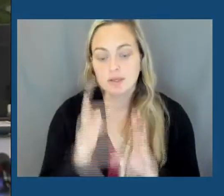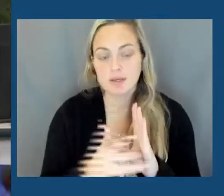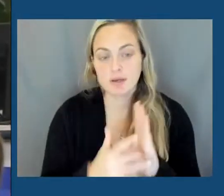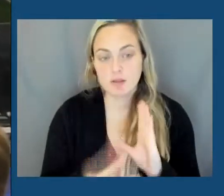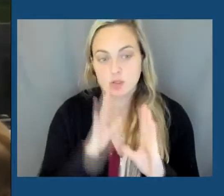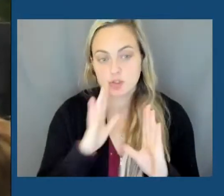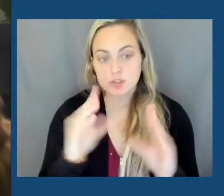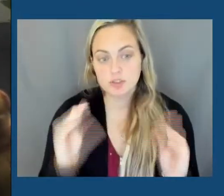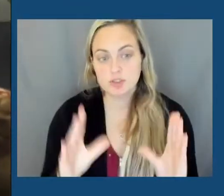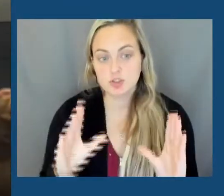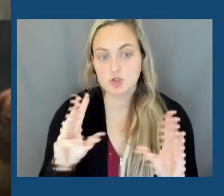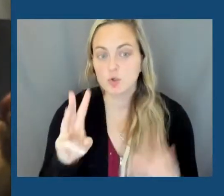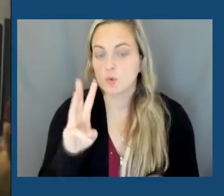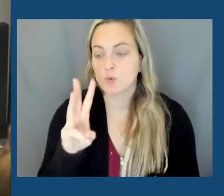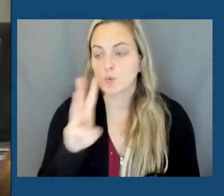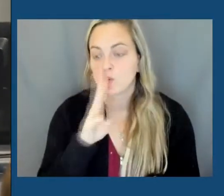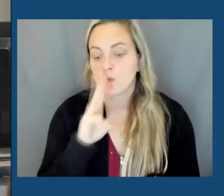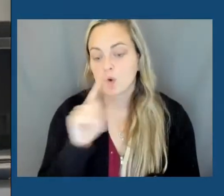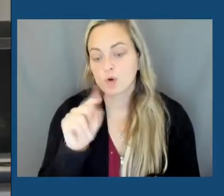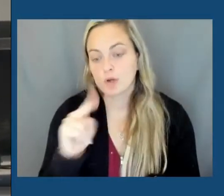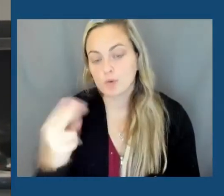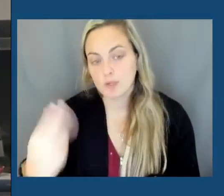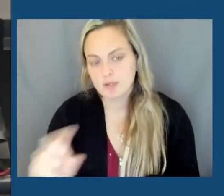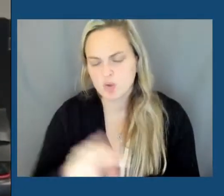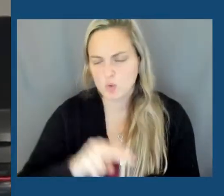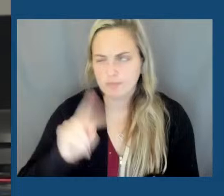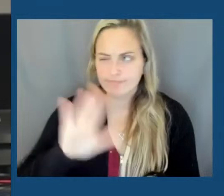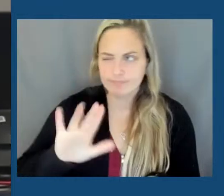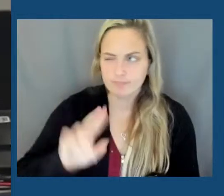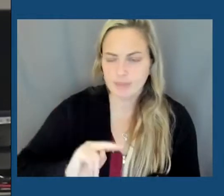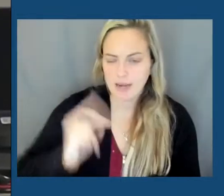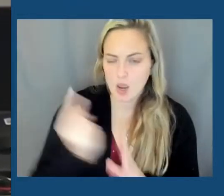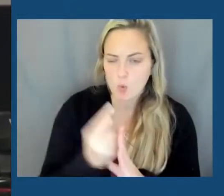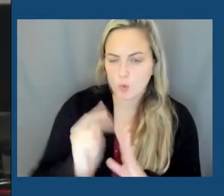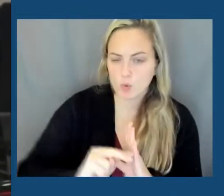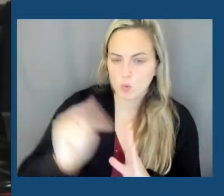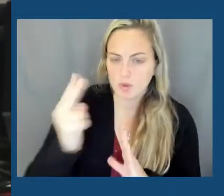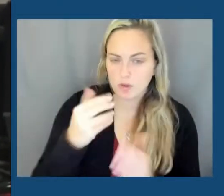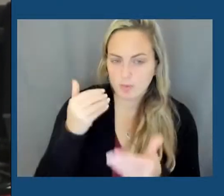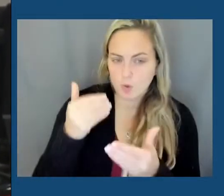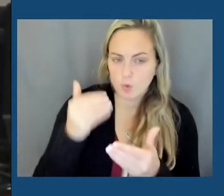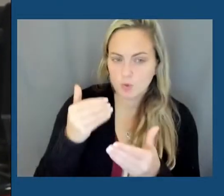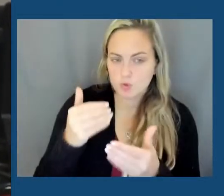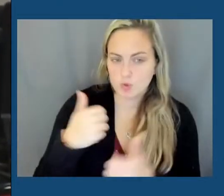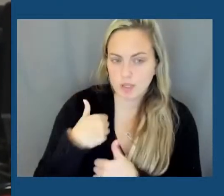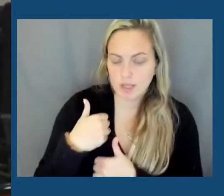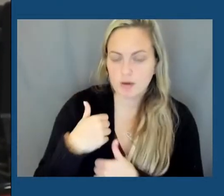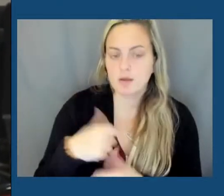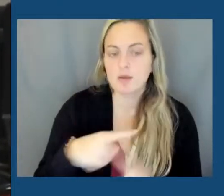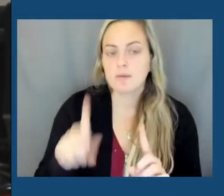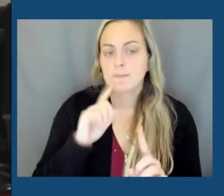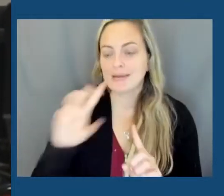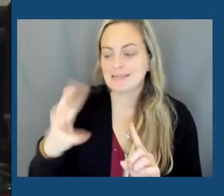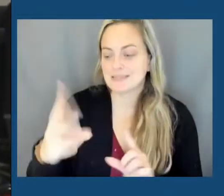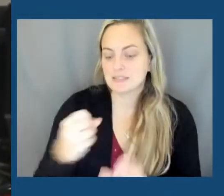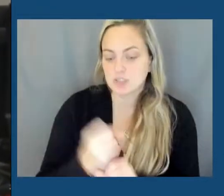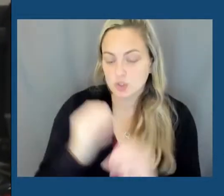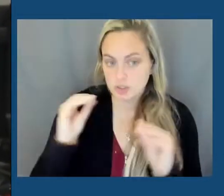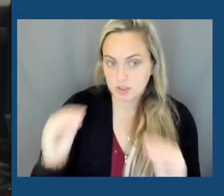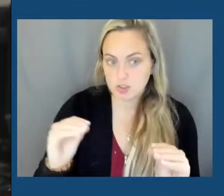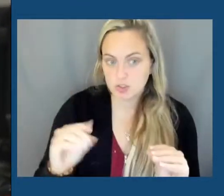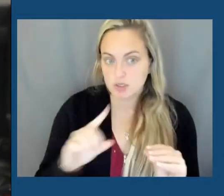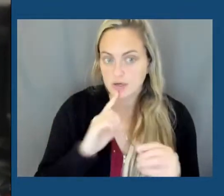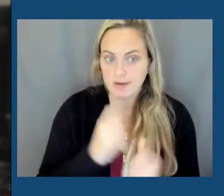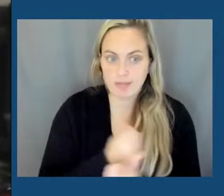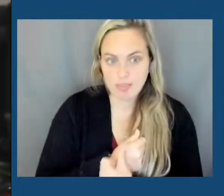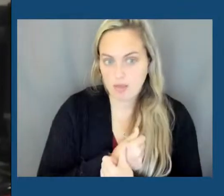School. So we're about an hour or so north, a little bit if you're going towards Canada. This is my 6th year teaching. I love